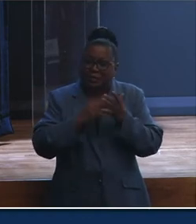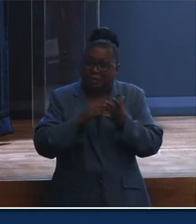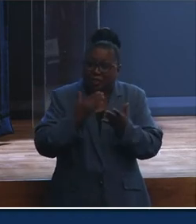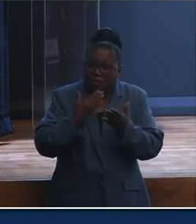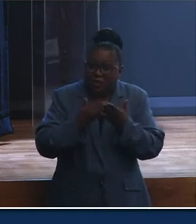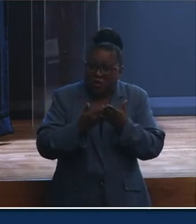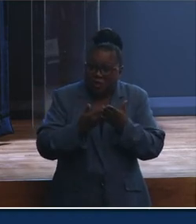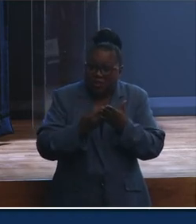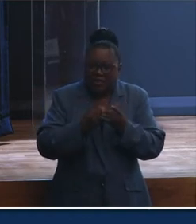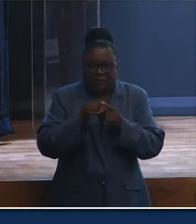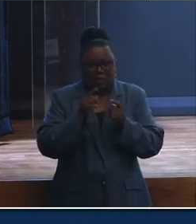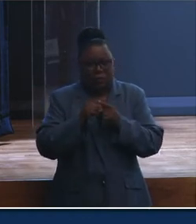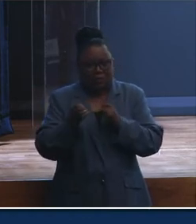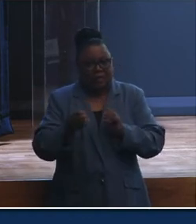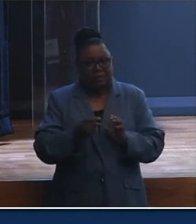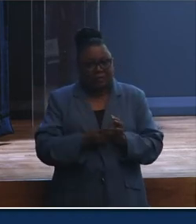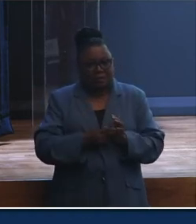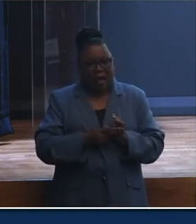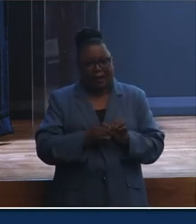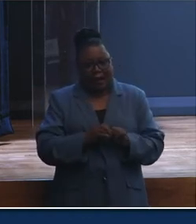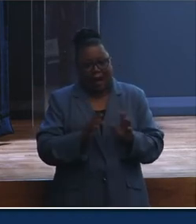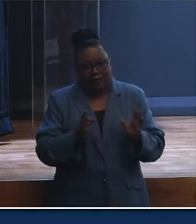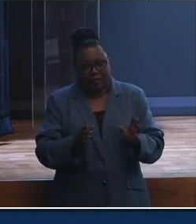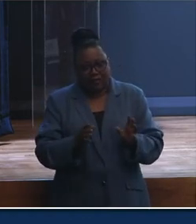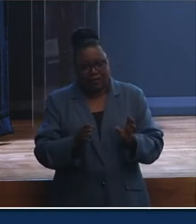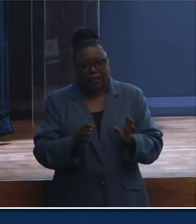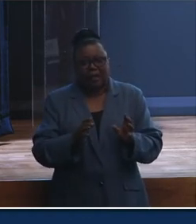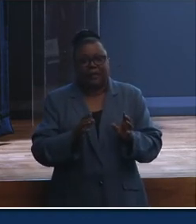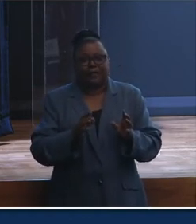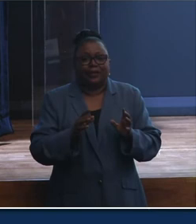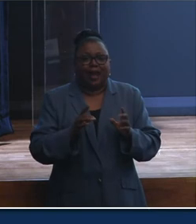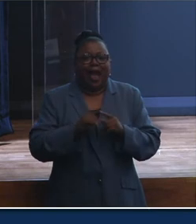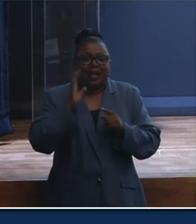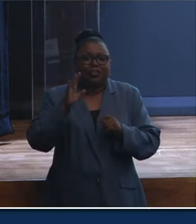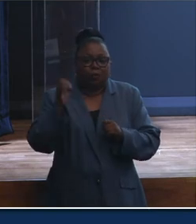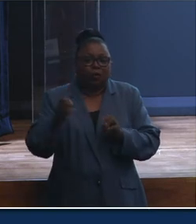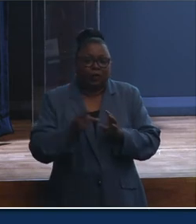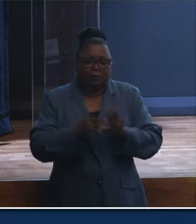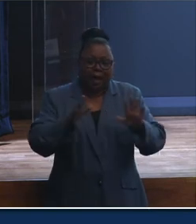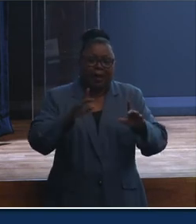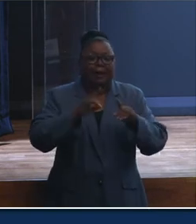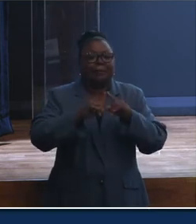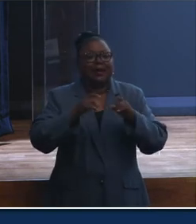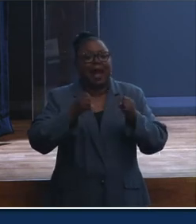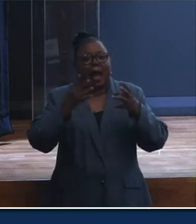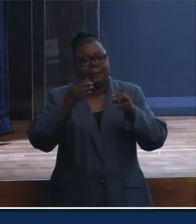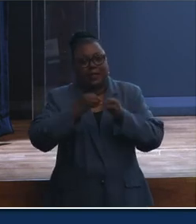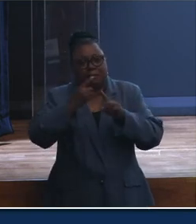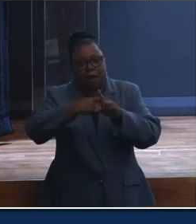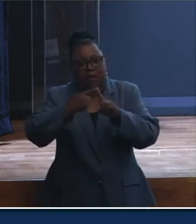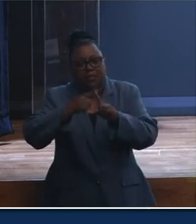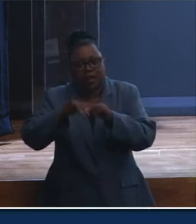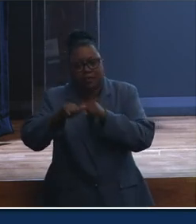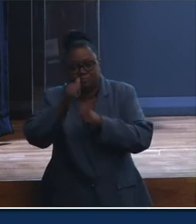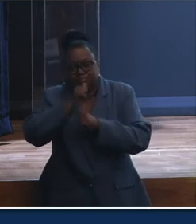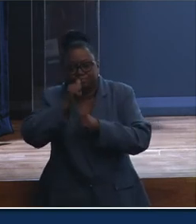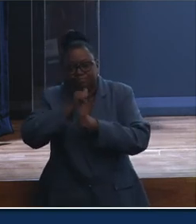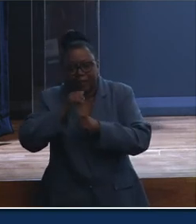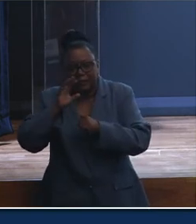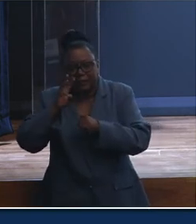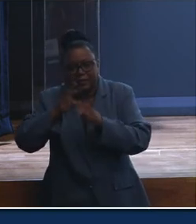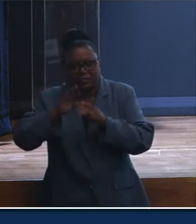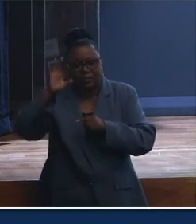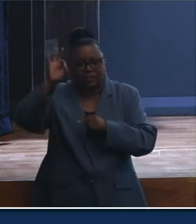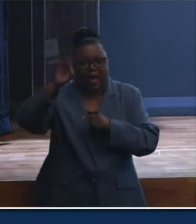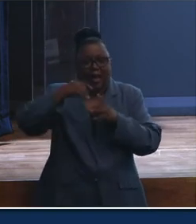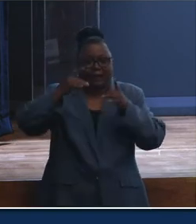good, especially when she gets back, obviously, she will get back, but how many more months does she have to endure? 6'9" in a